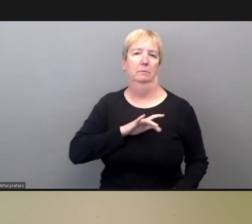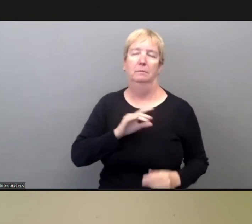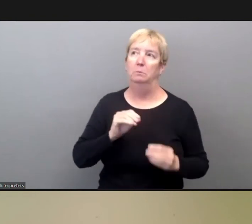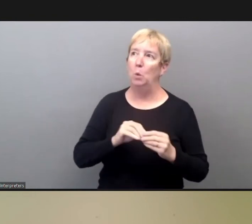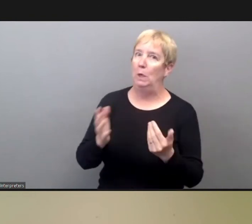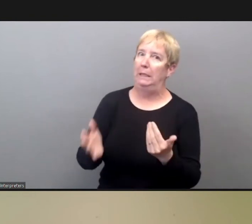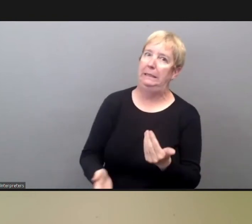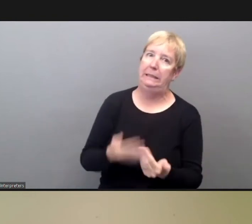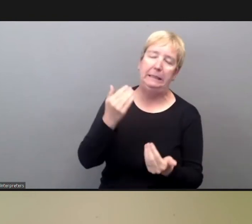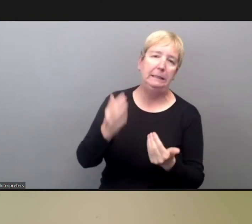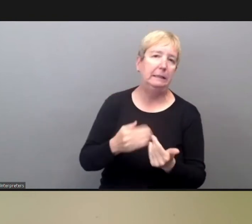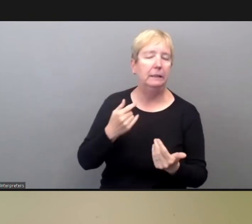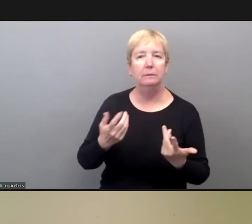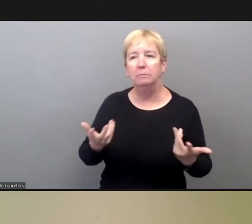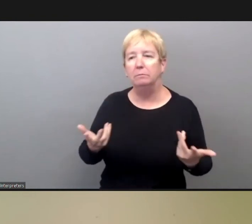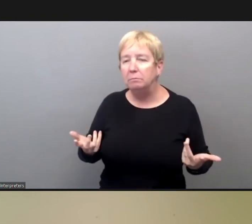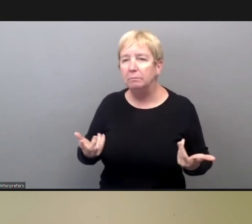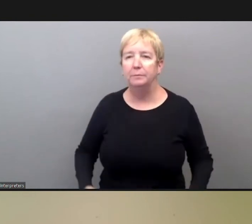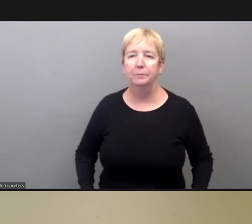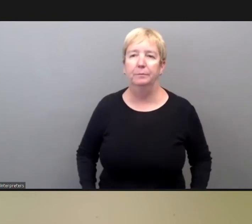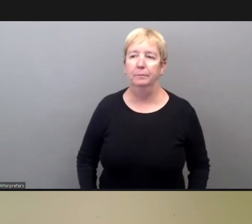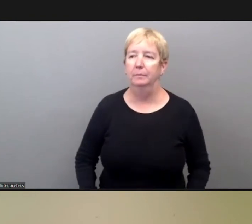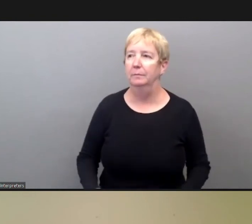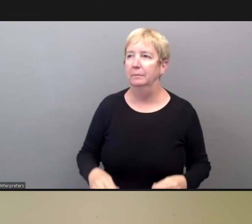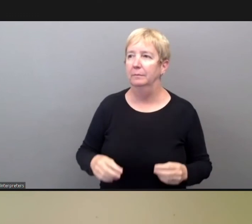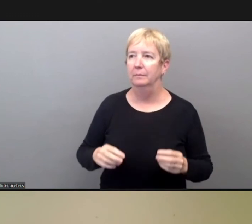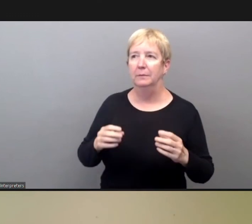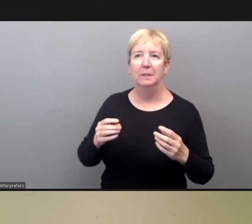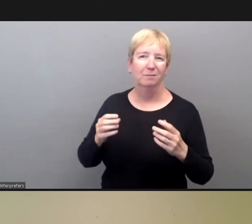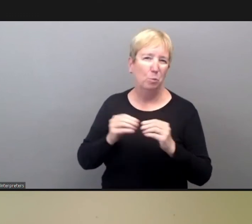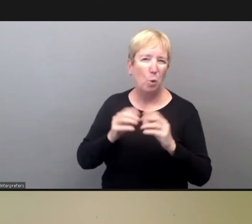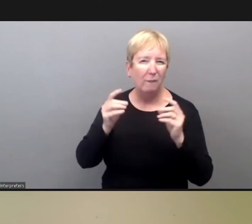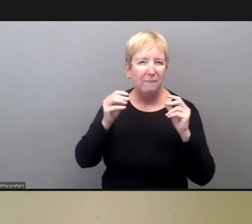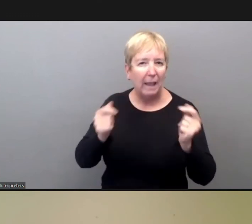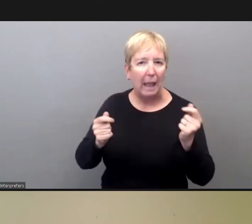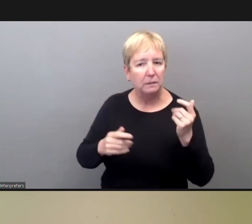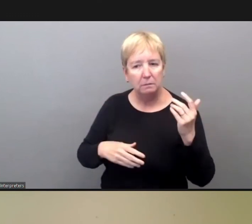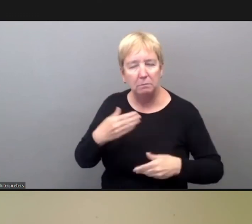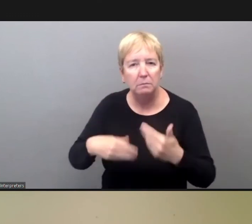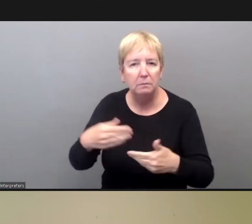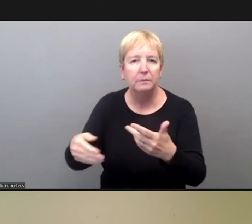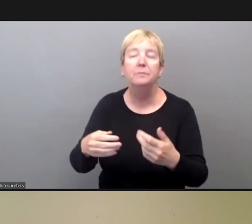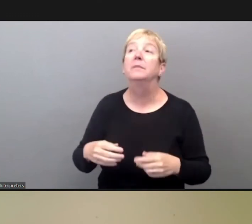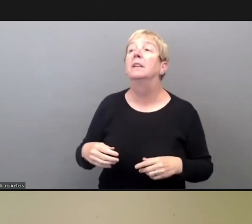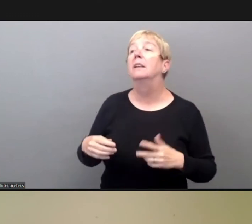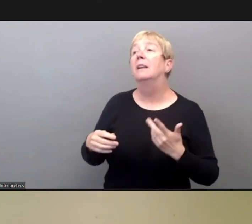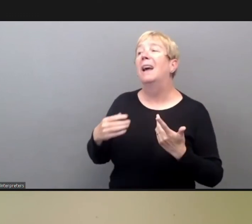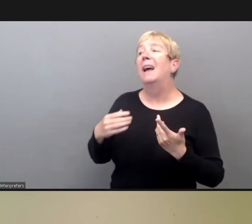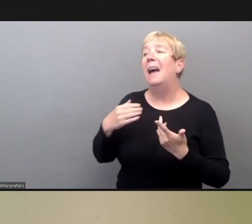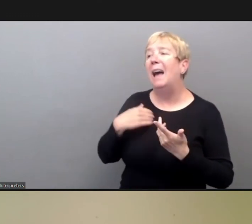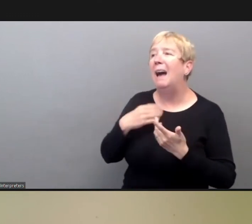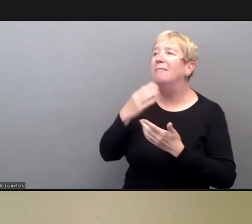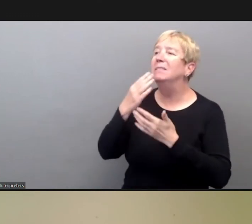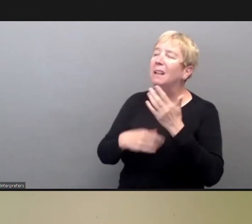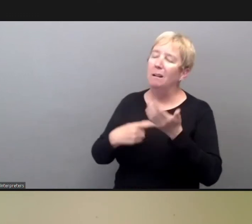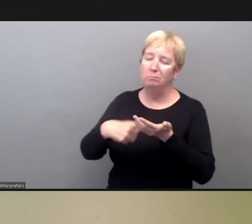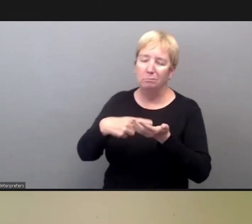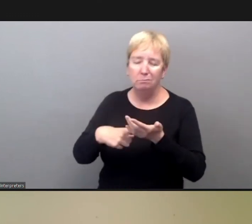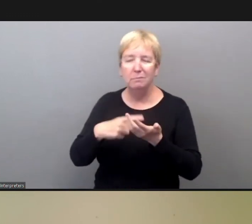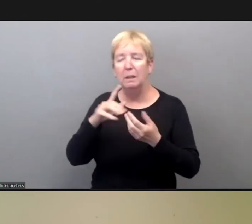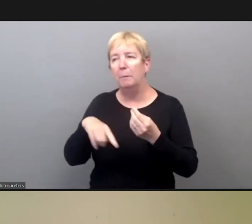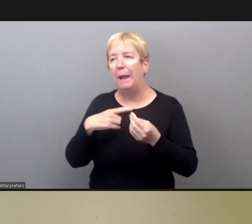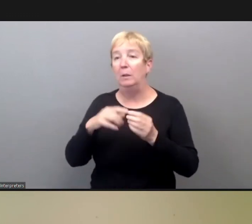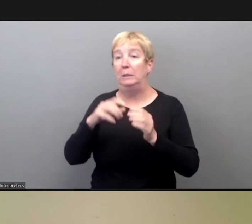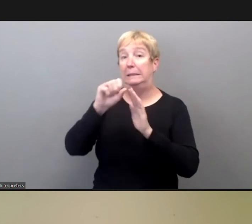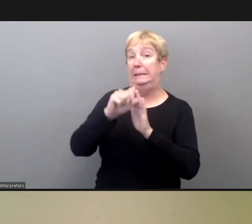to get across the finish line. There's some talk about states distributing the medication rather than